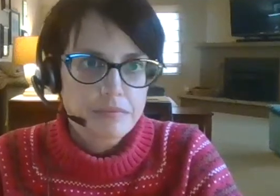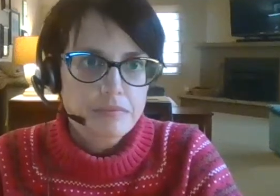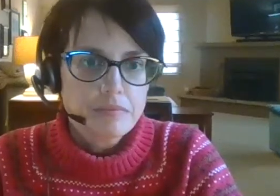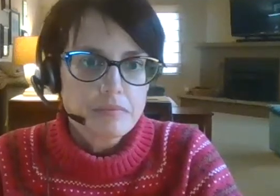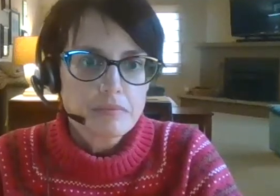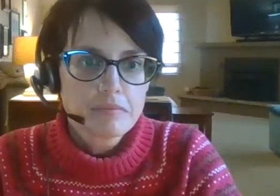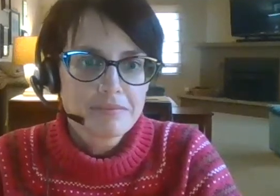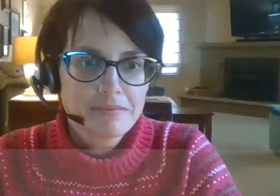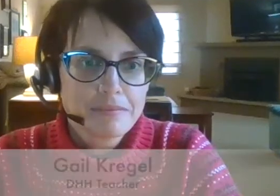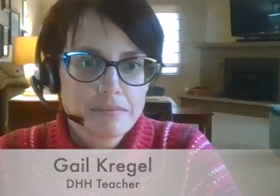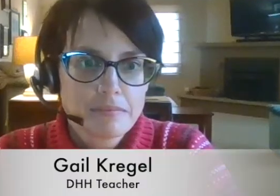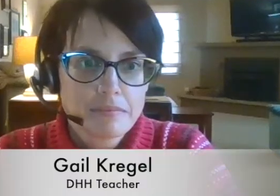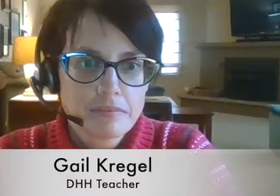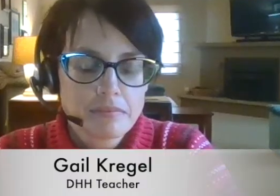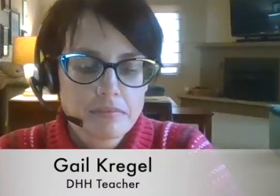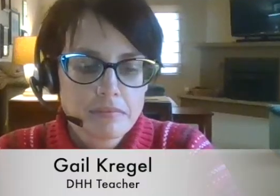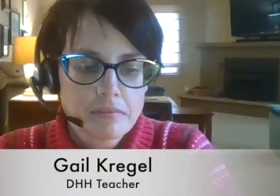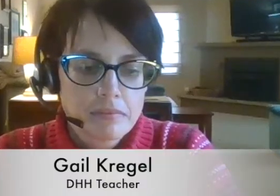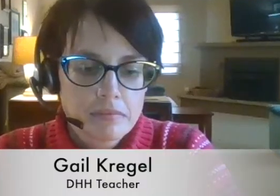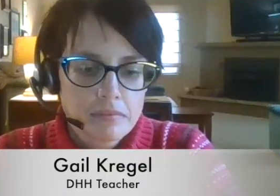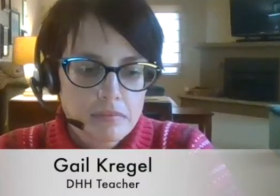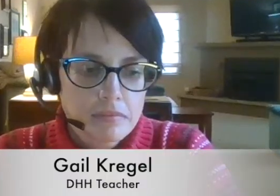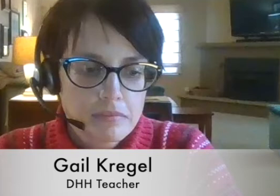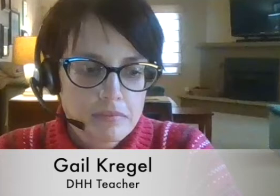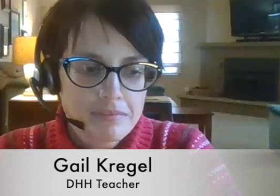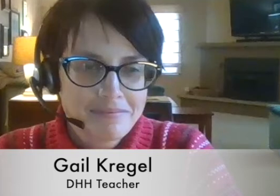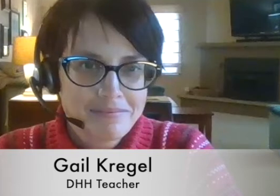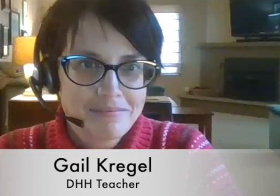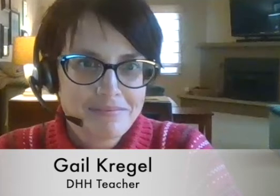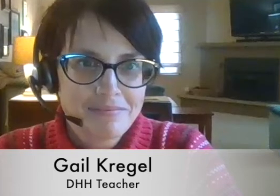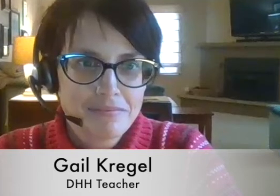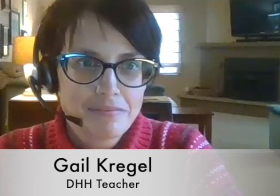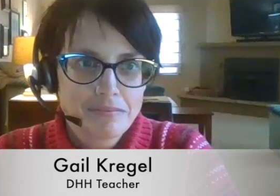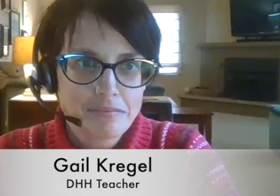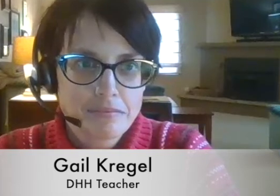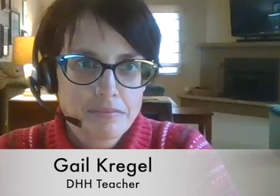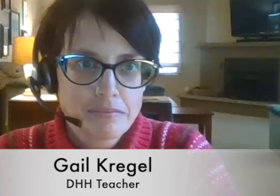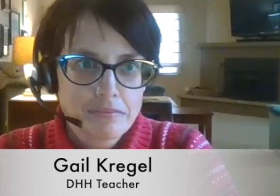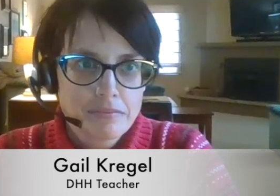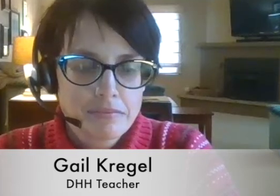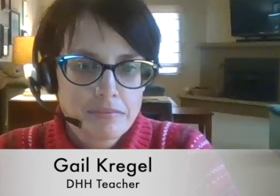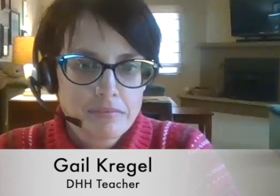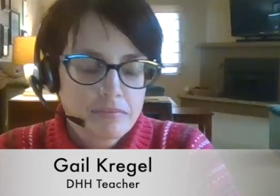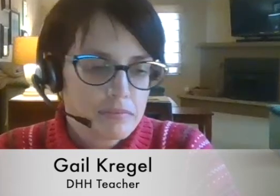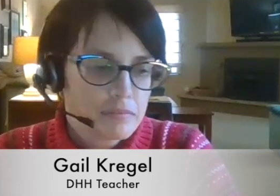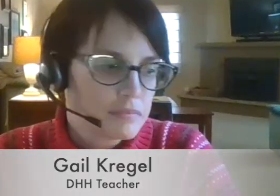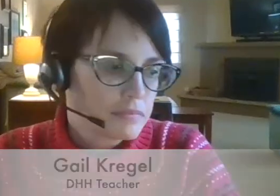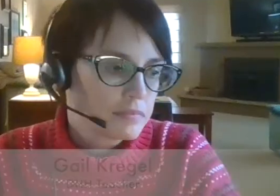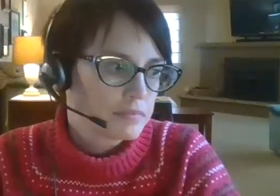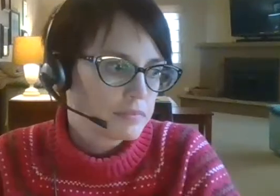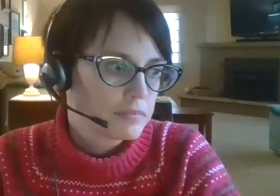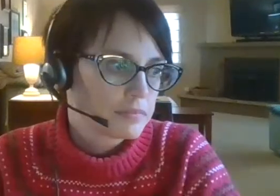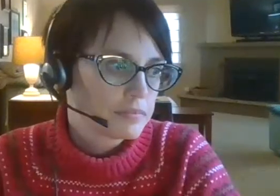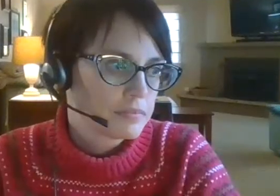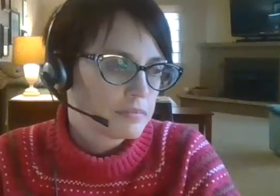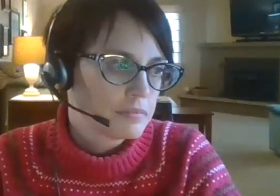Kregel, who is a teacher who Heidi and I have had the pleasure to work with the last several weeks with a student. And